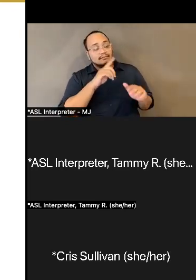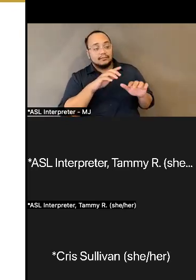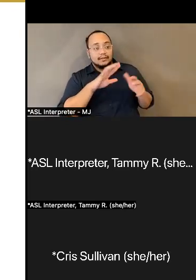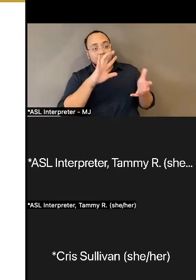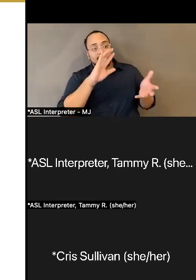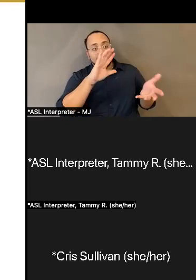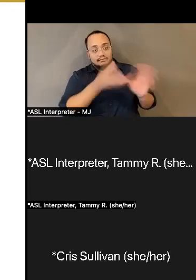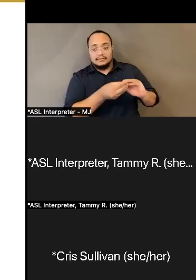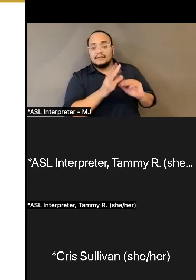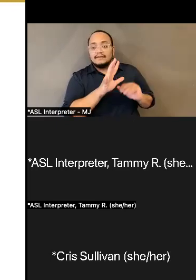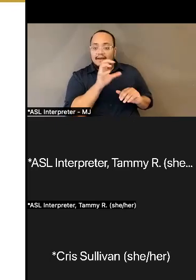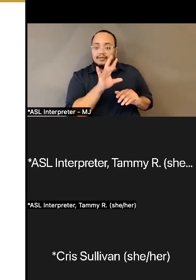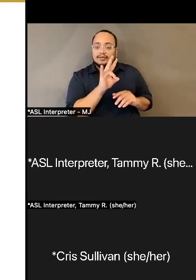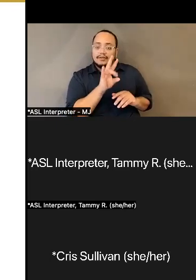right?